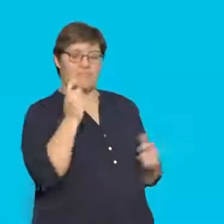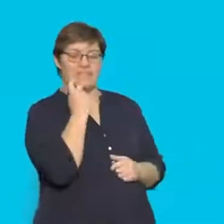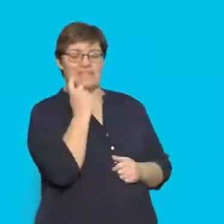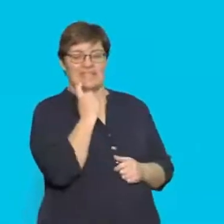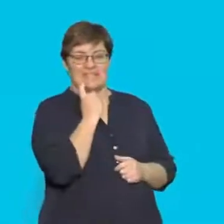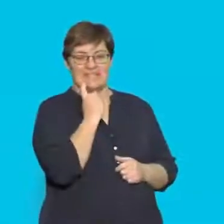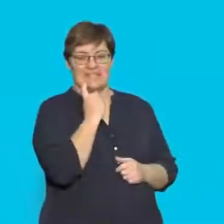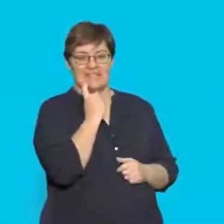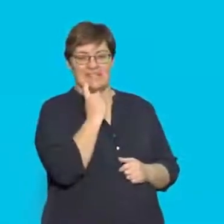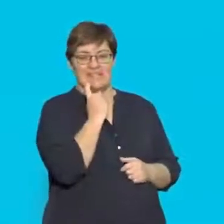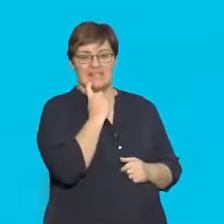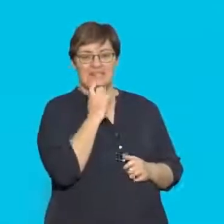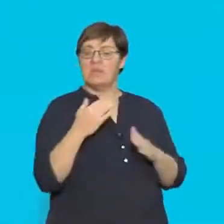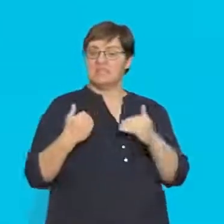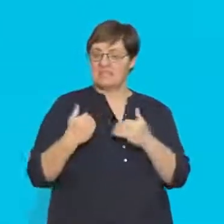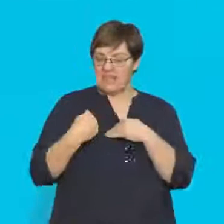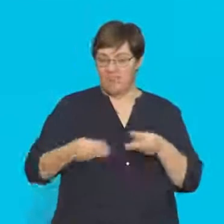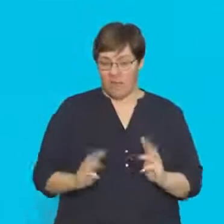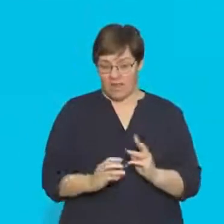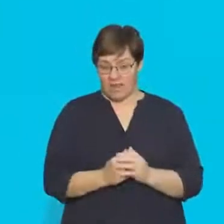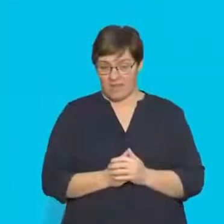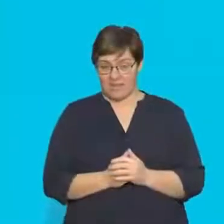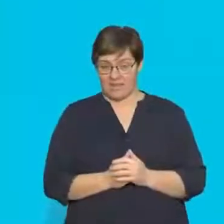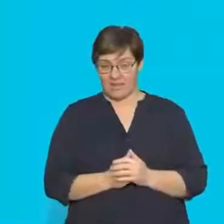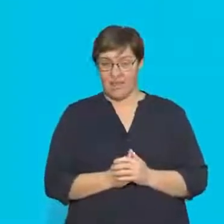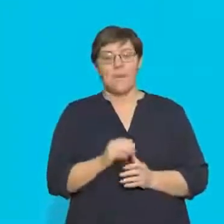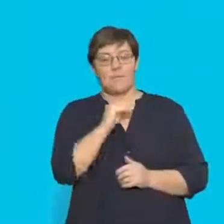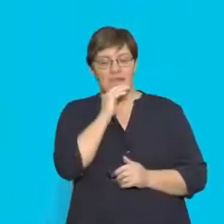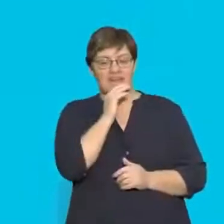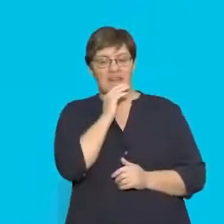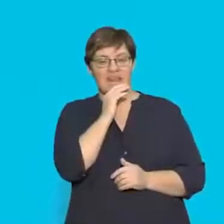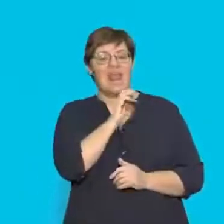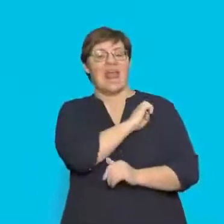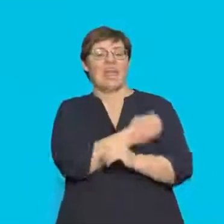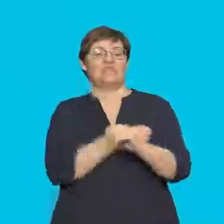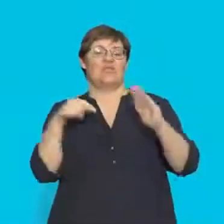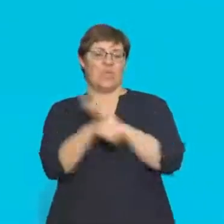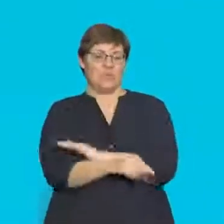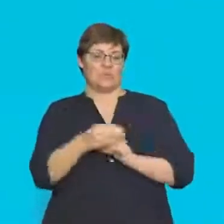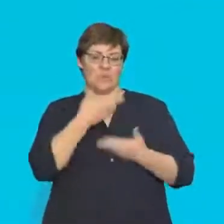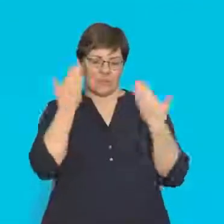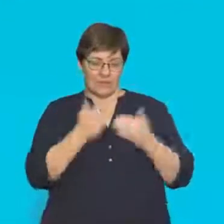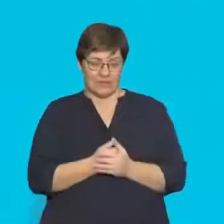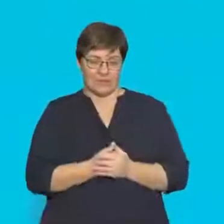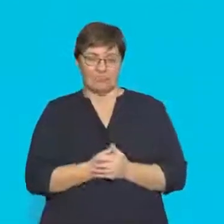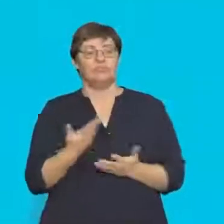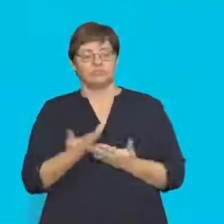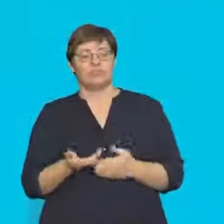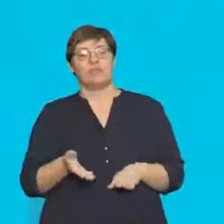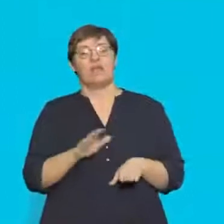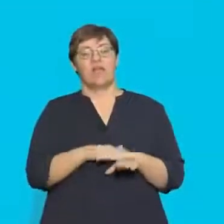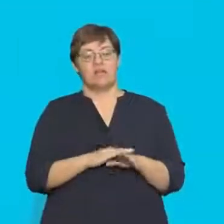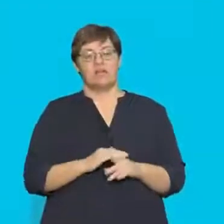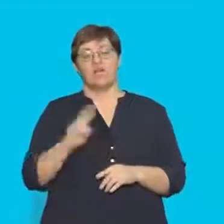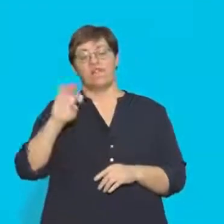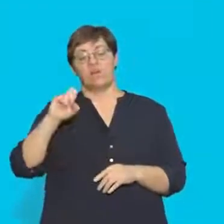easily, we can distribute safely, and we can distribute without energy loss. Now, as I've been talking about current and